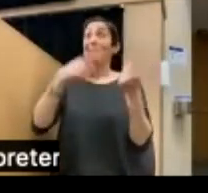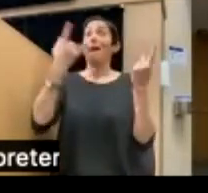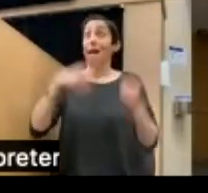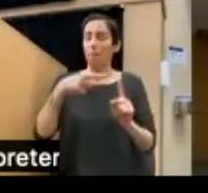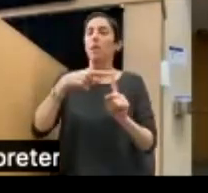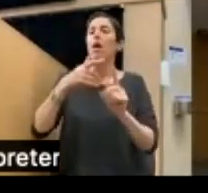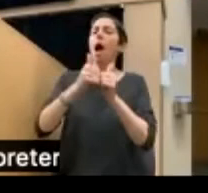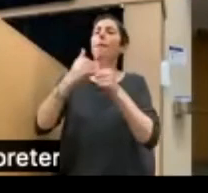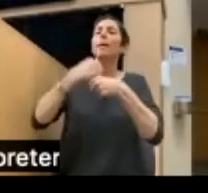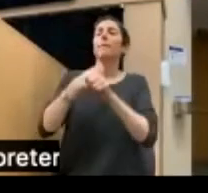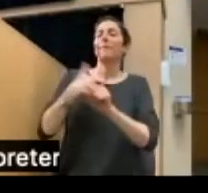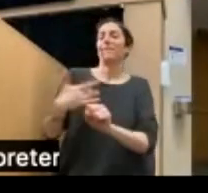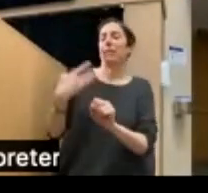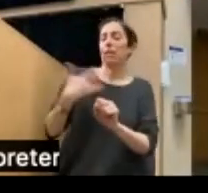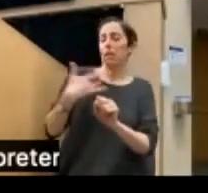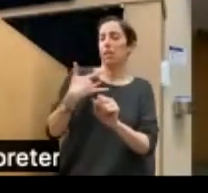it.